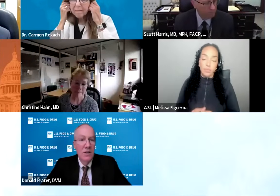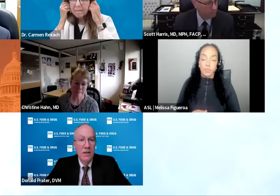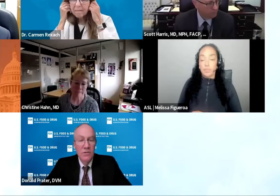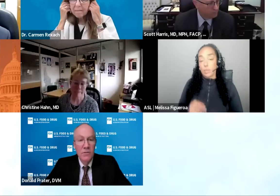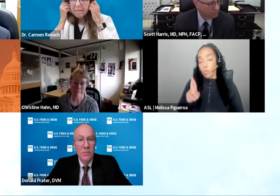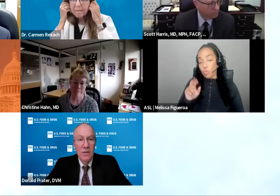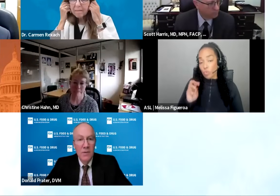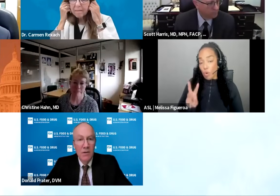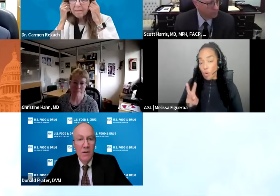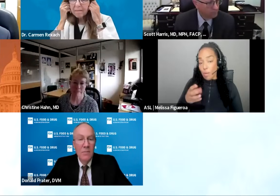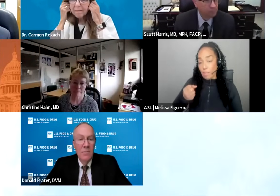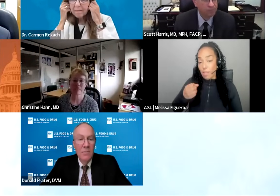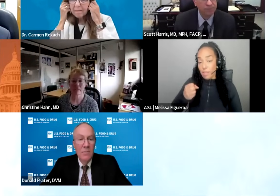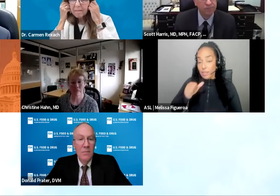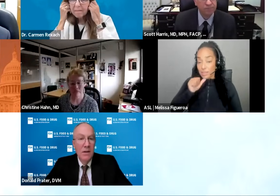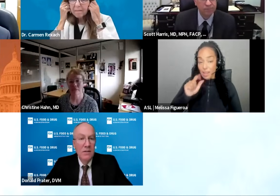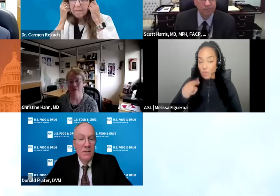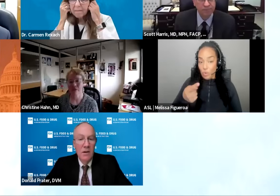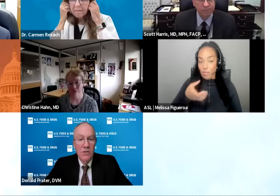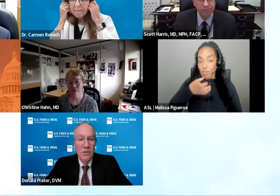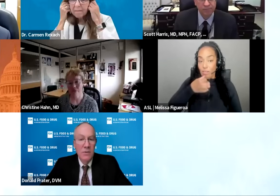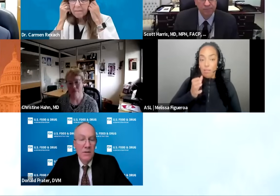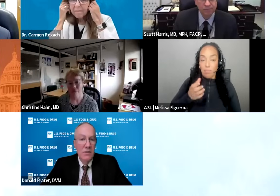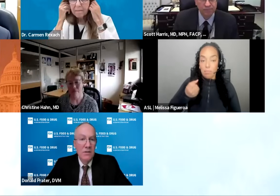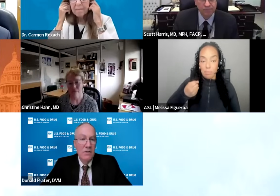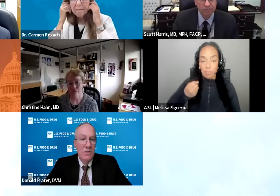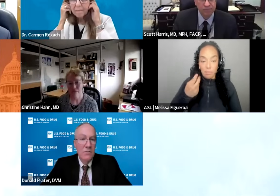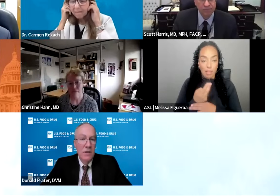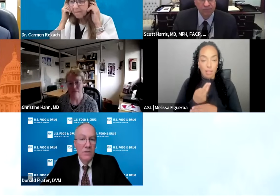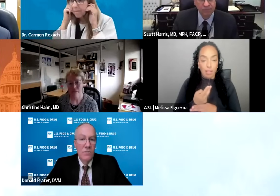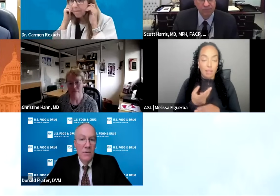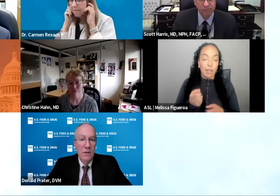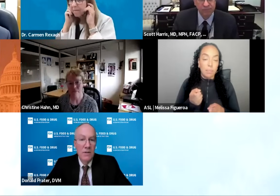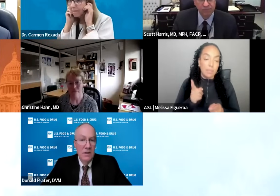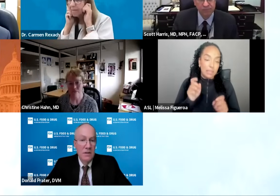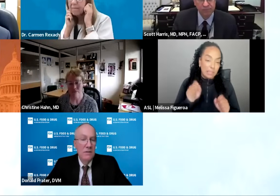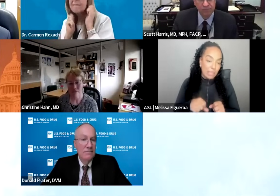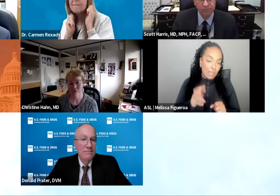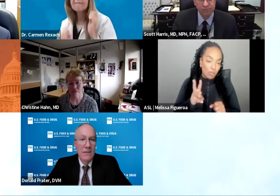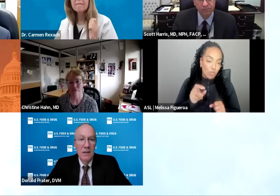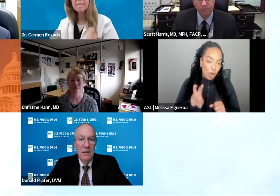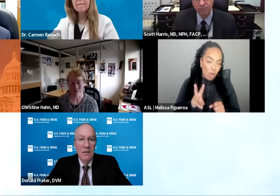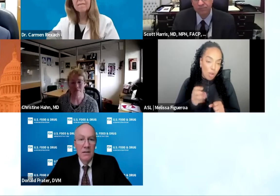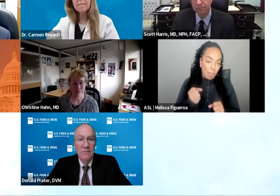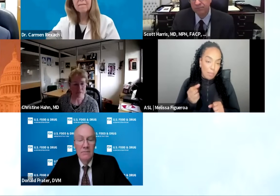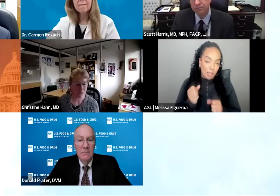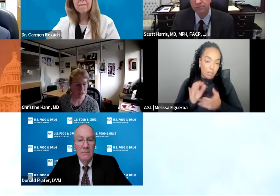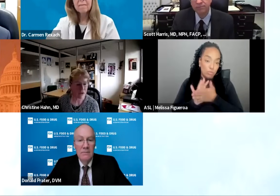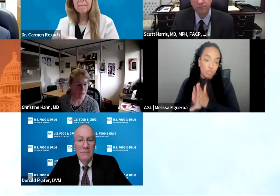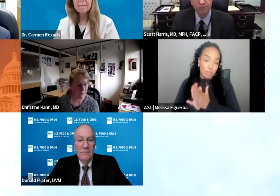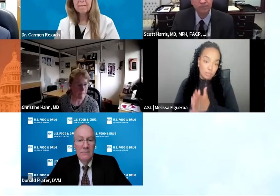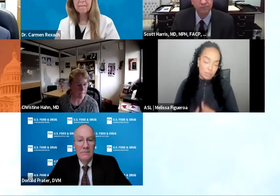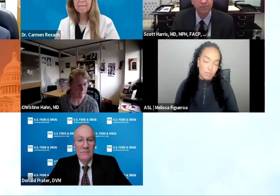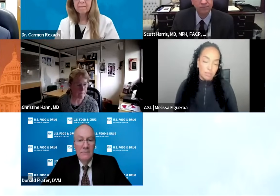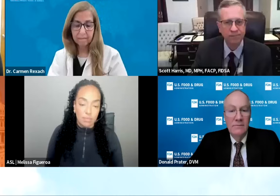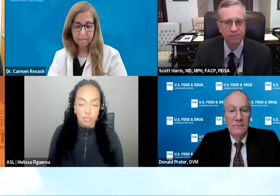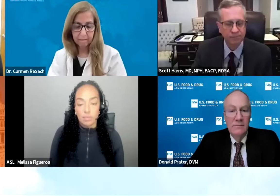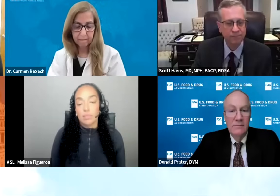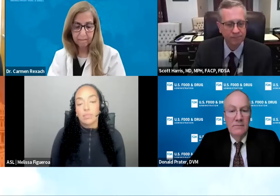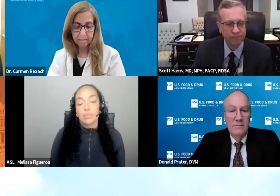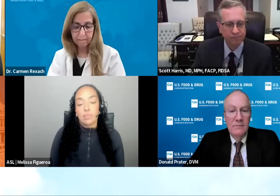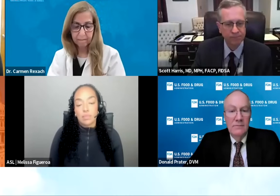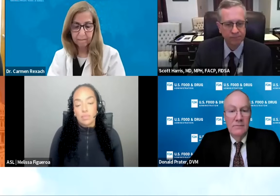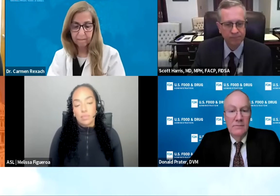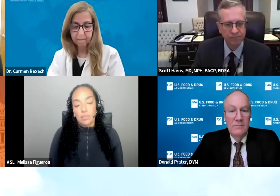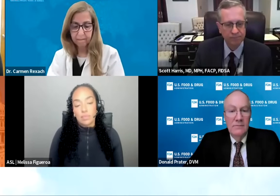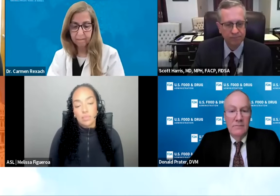is not just consumed as milk, but it is also potentially consumed as raw milk cheese. Thank you. Thank you.